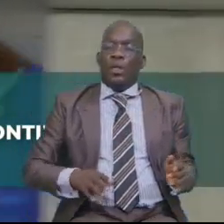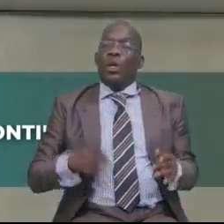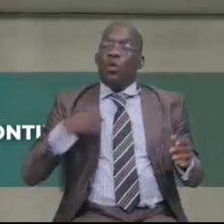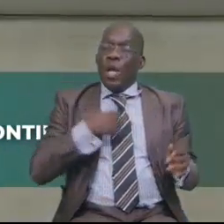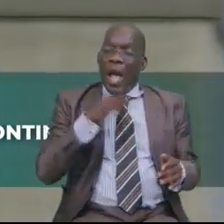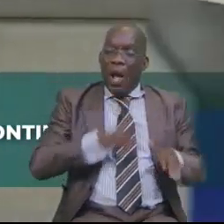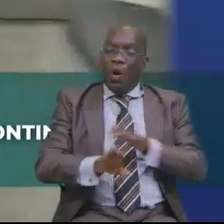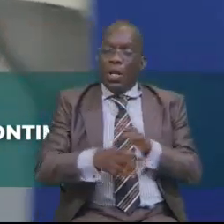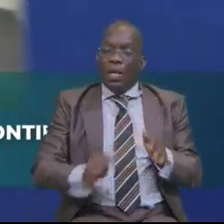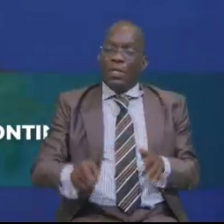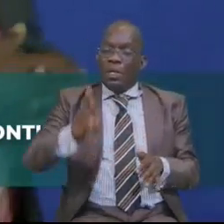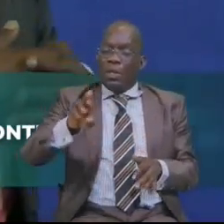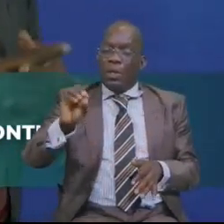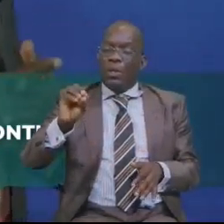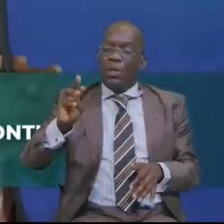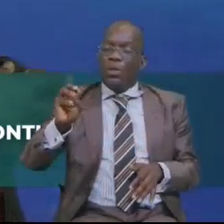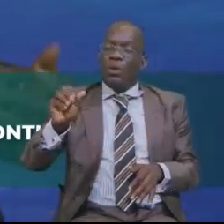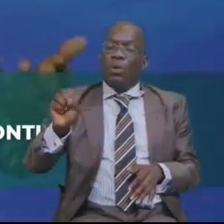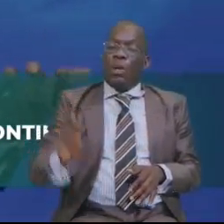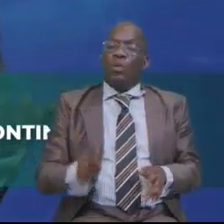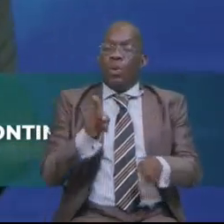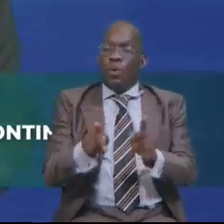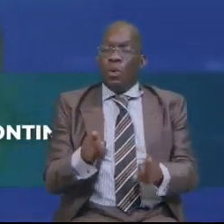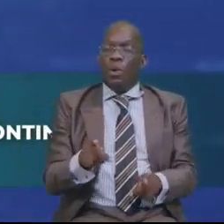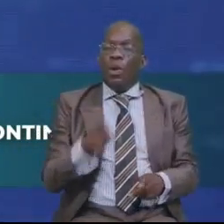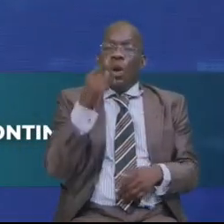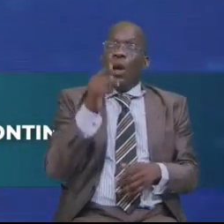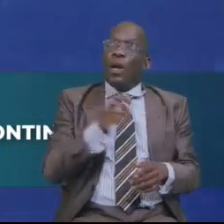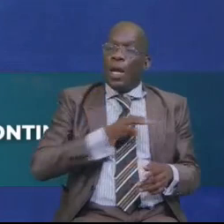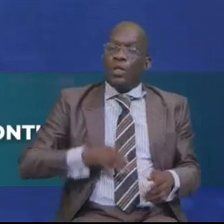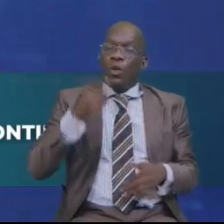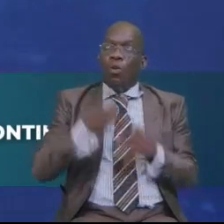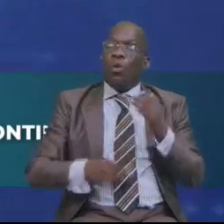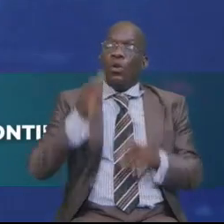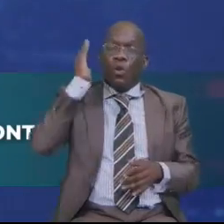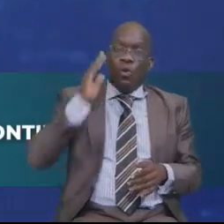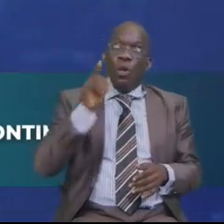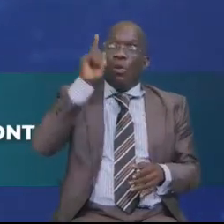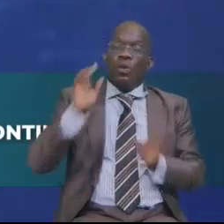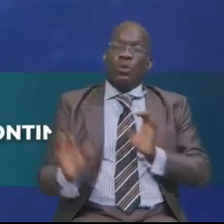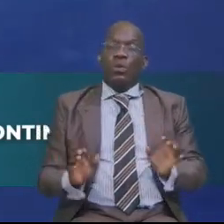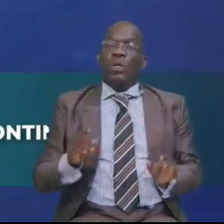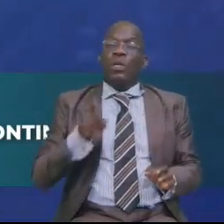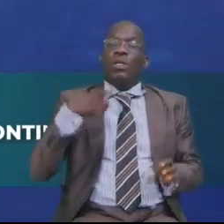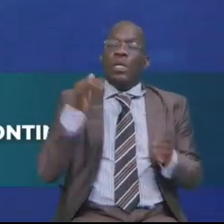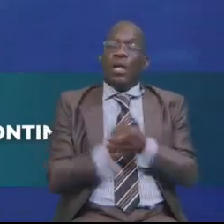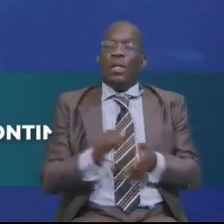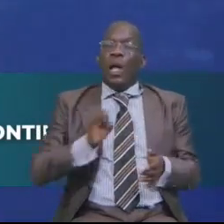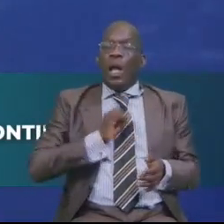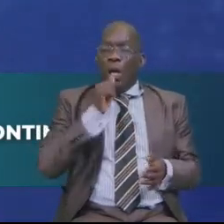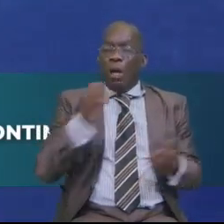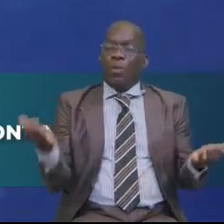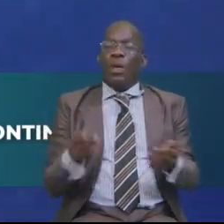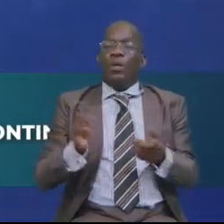are you going to do? He said, I am here to do the work, the